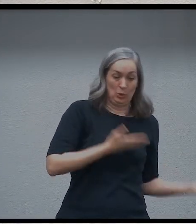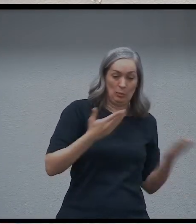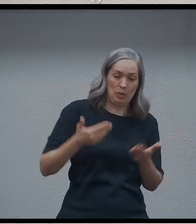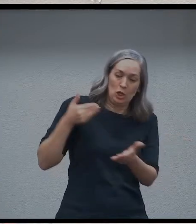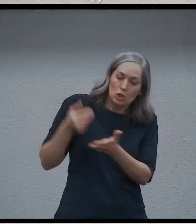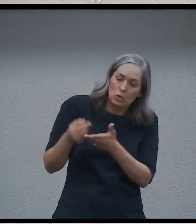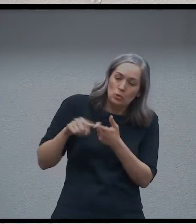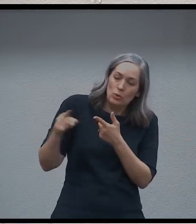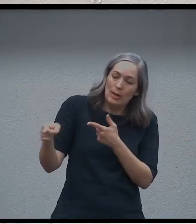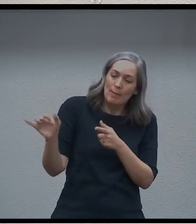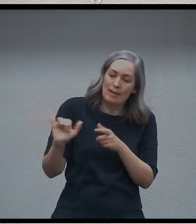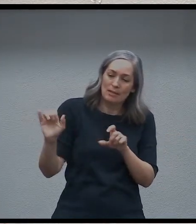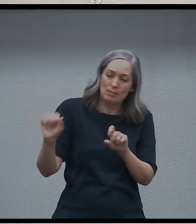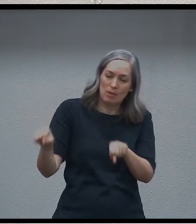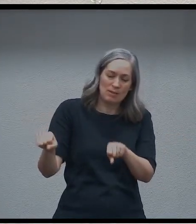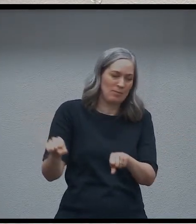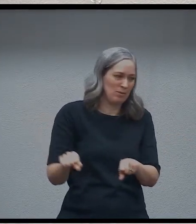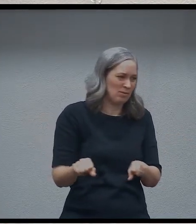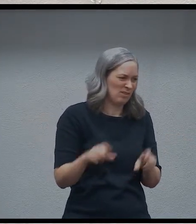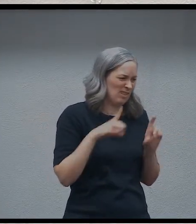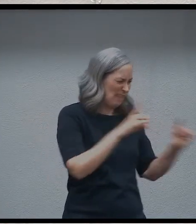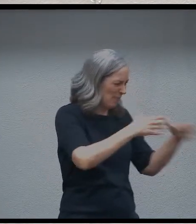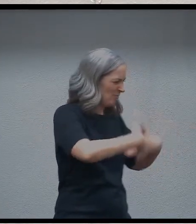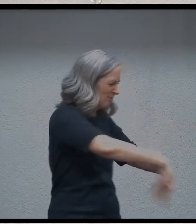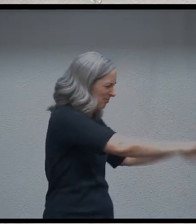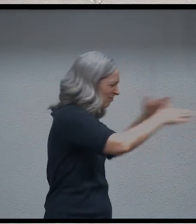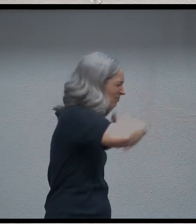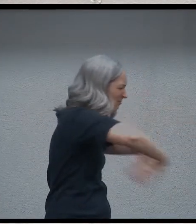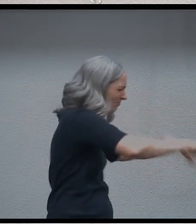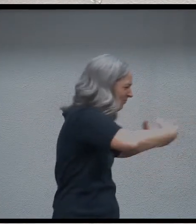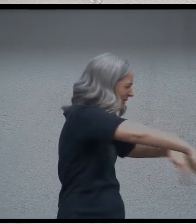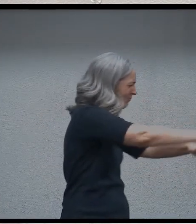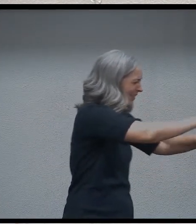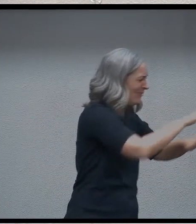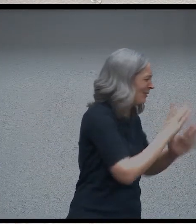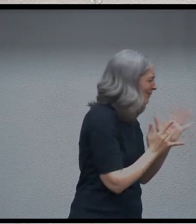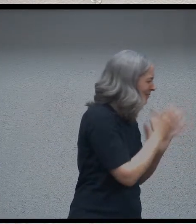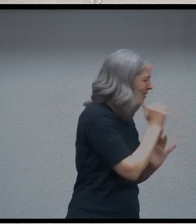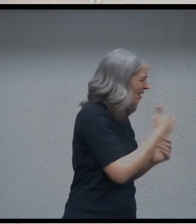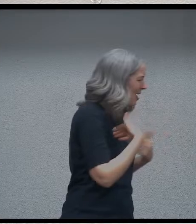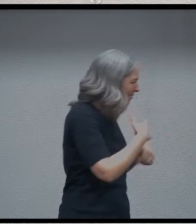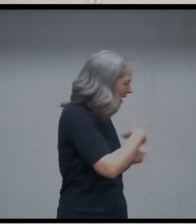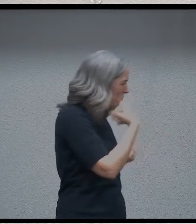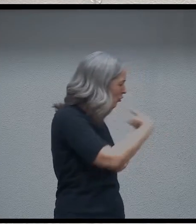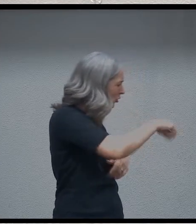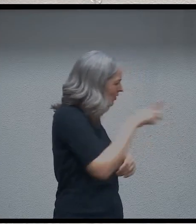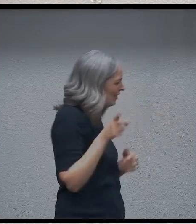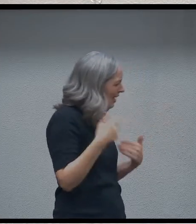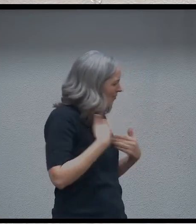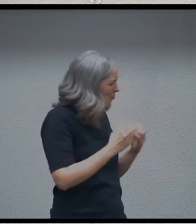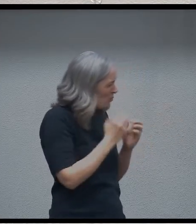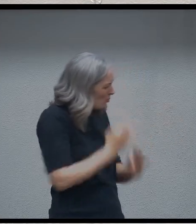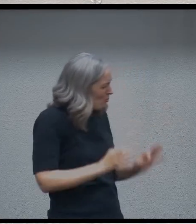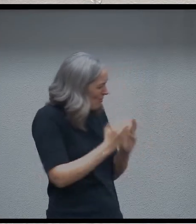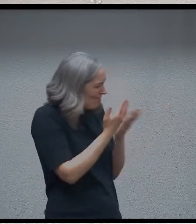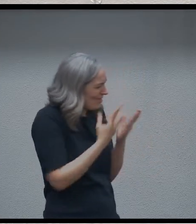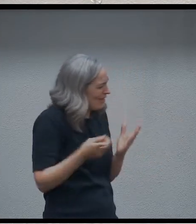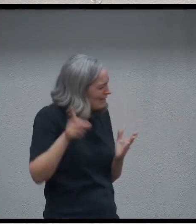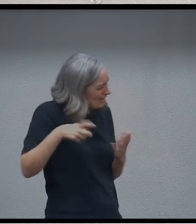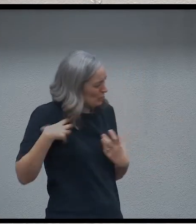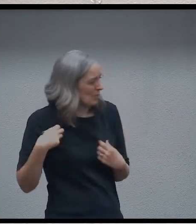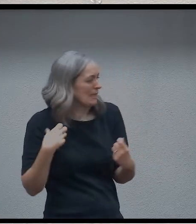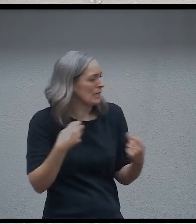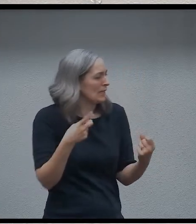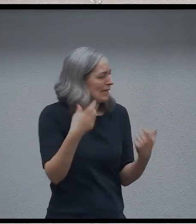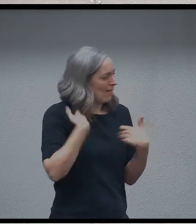these disciples are like pushing him away, like, Jesus doesn't have time for you. He doesn't have time for you. He's got more important things to do. He's got healings to do. He's got